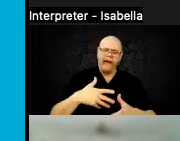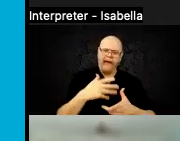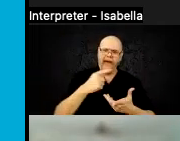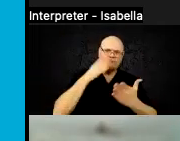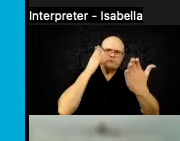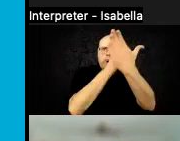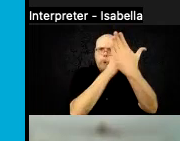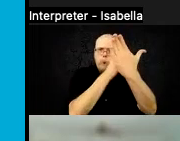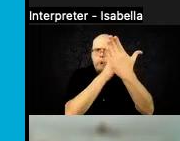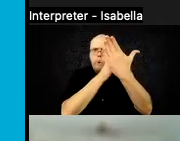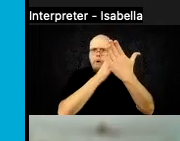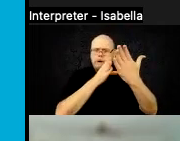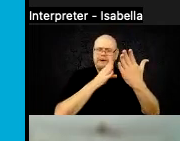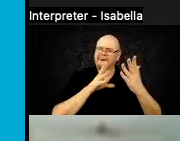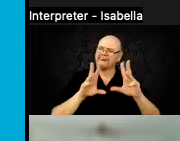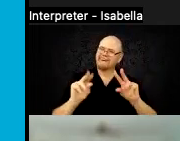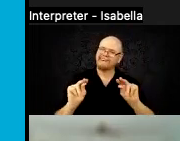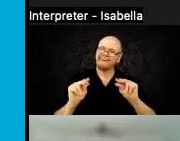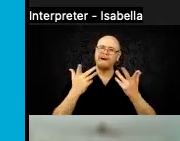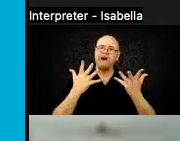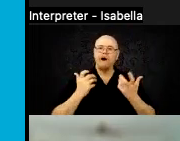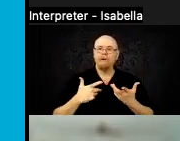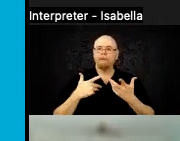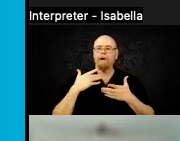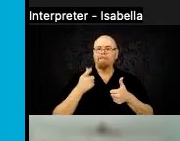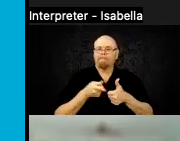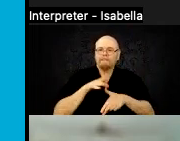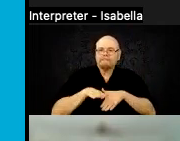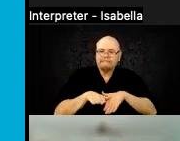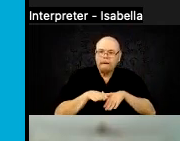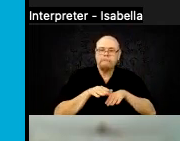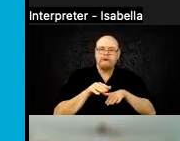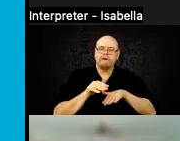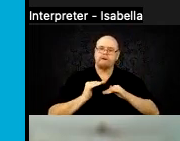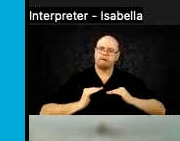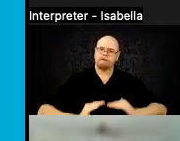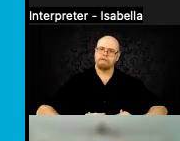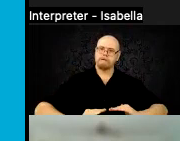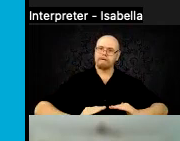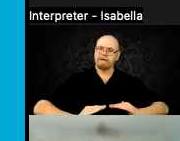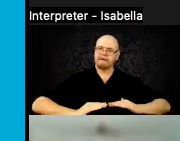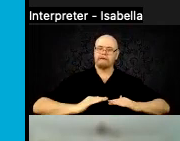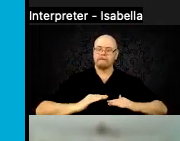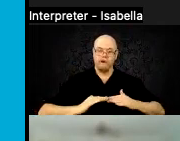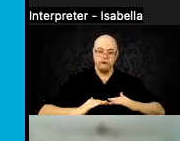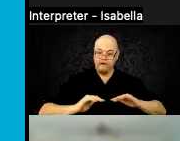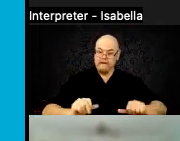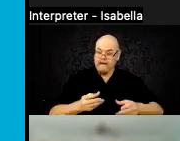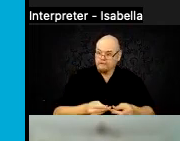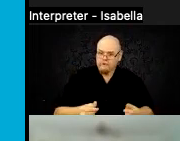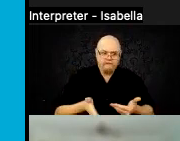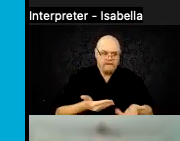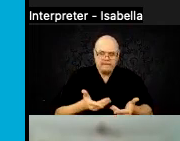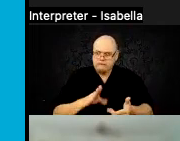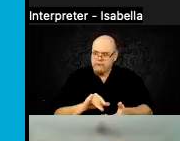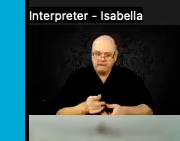whenever something is wrong or questionable, and that's really not how we operate for a number of different reasons. Here at